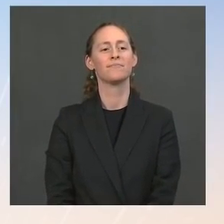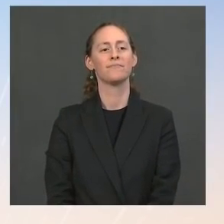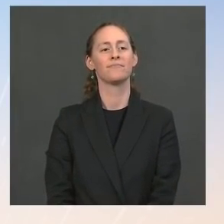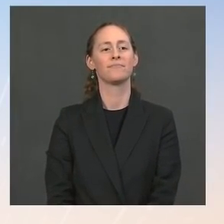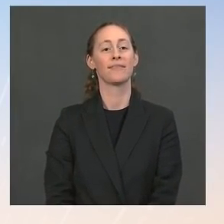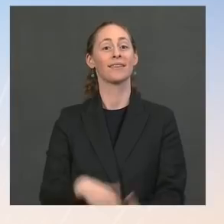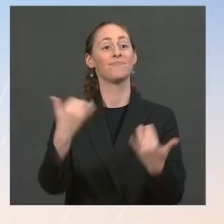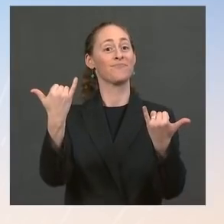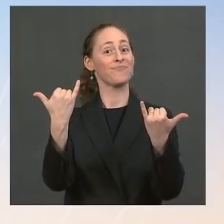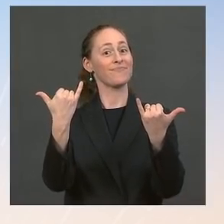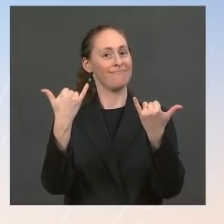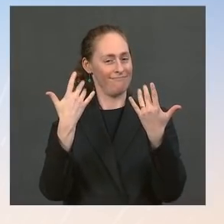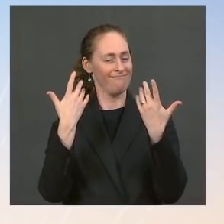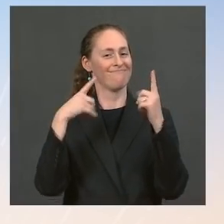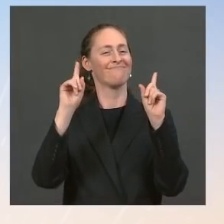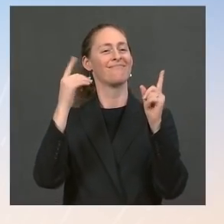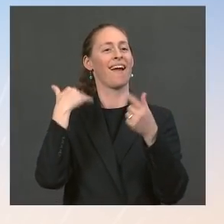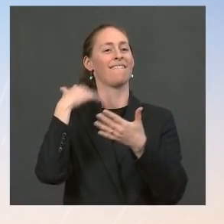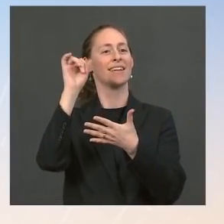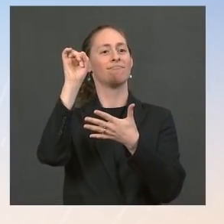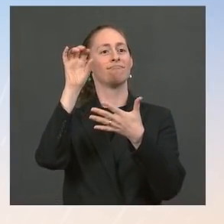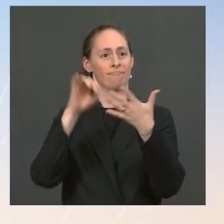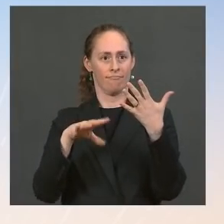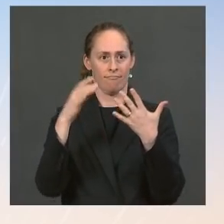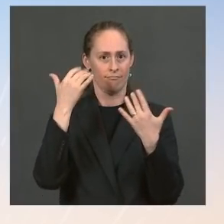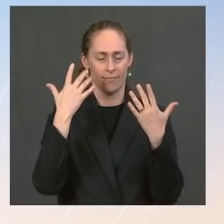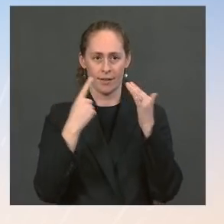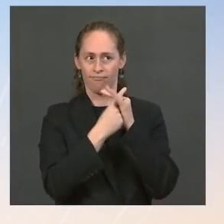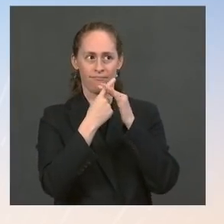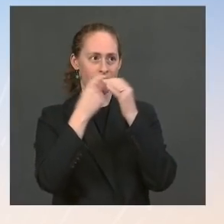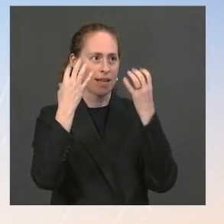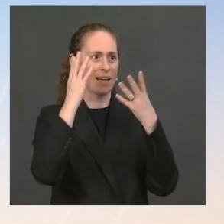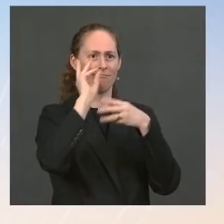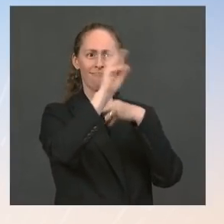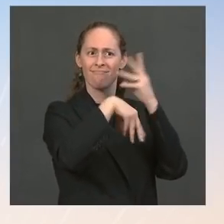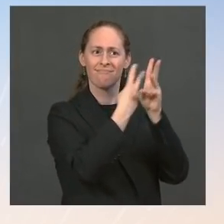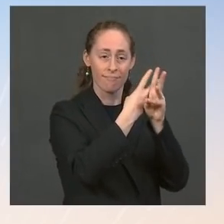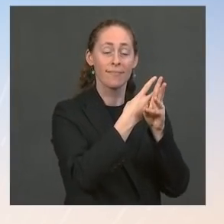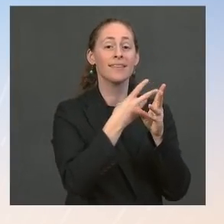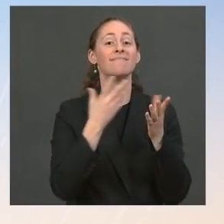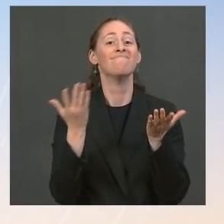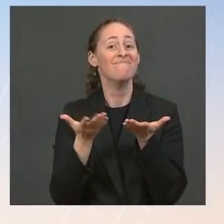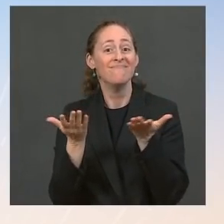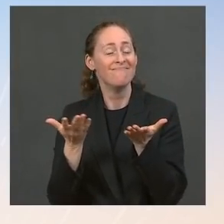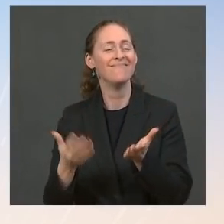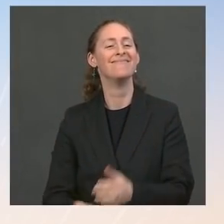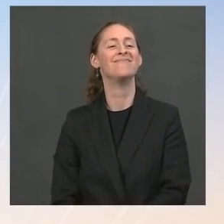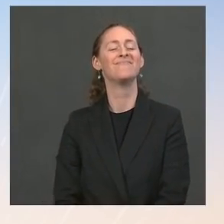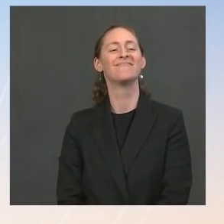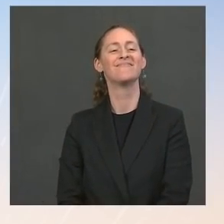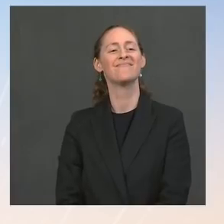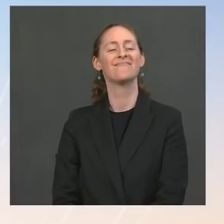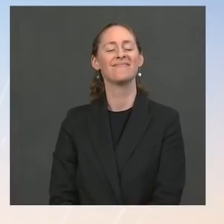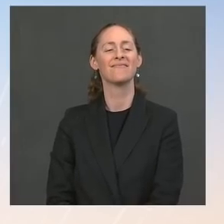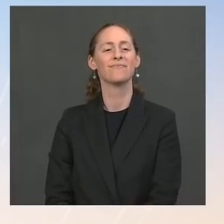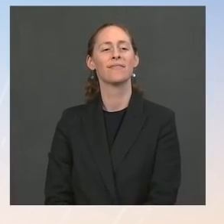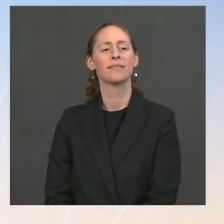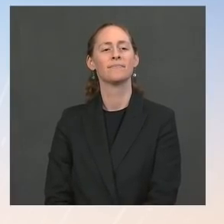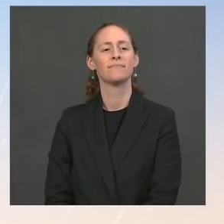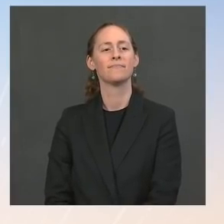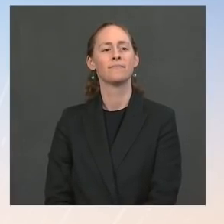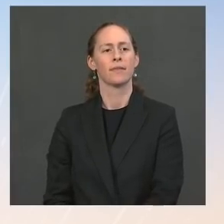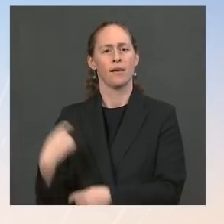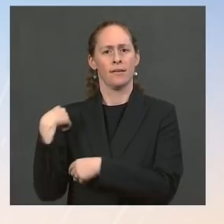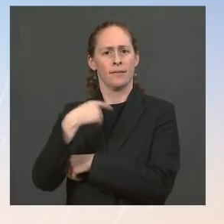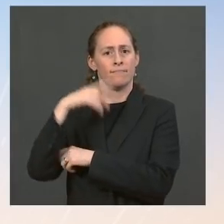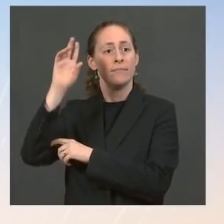all of you. Lots going on in the world. The U.S. government condemns in the strongest possible terms the government of Ethiopia's unprecedented